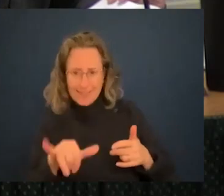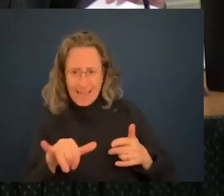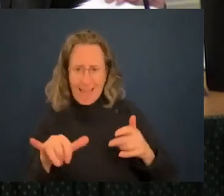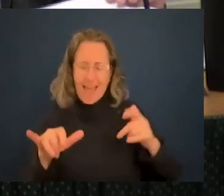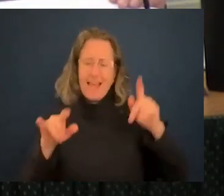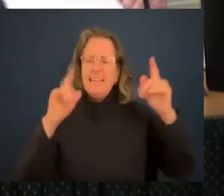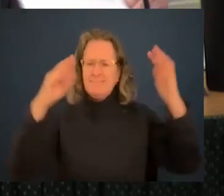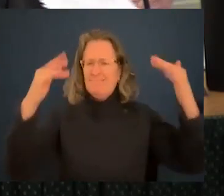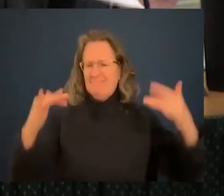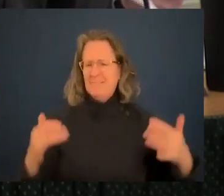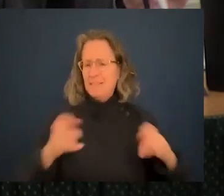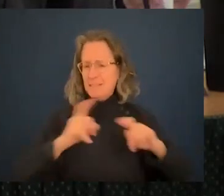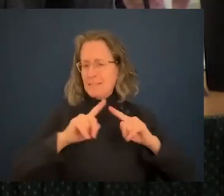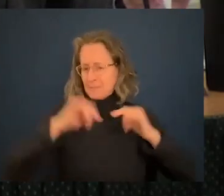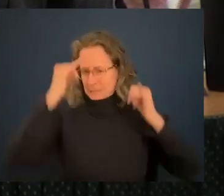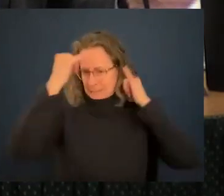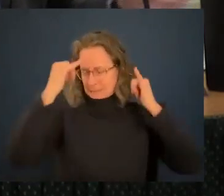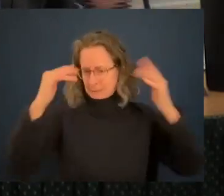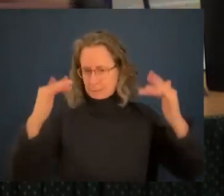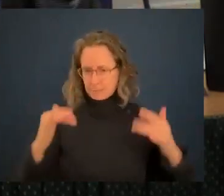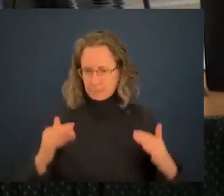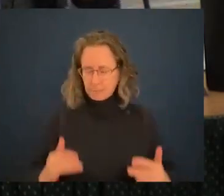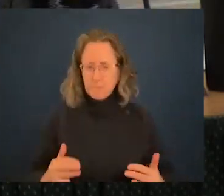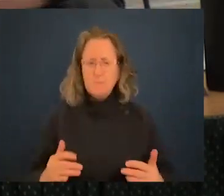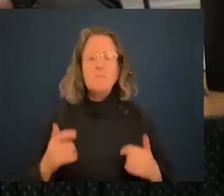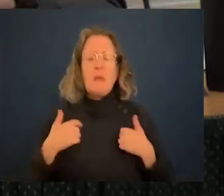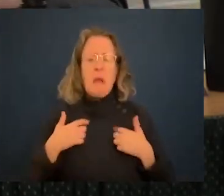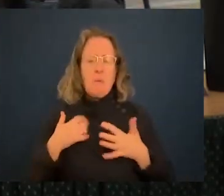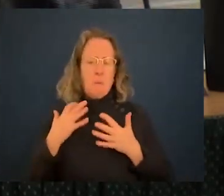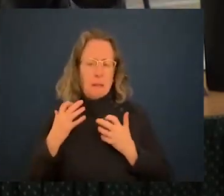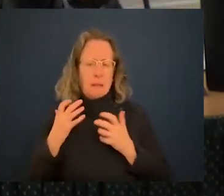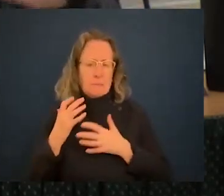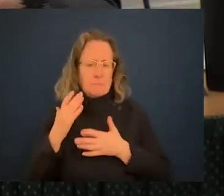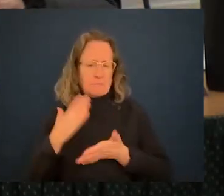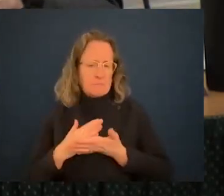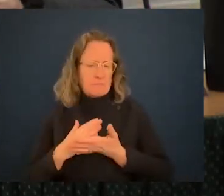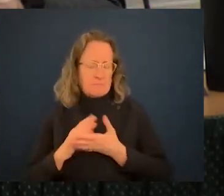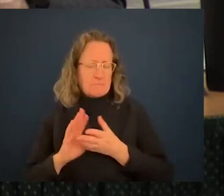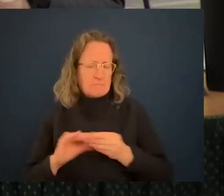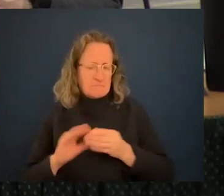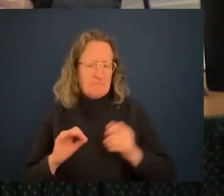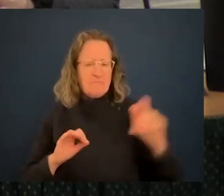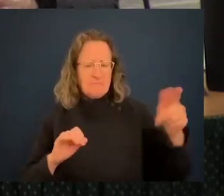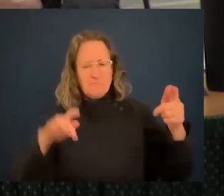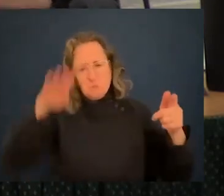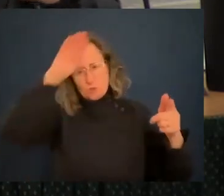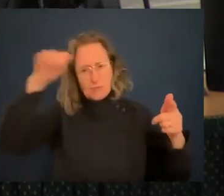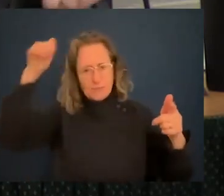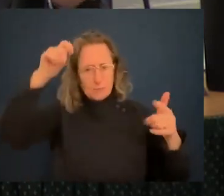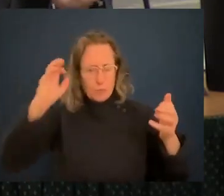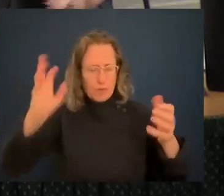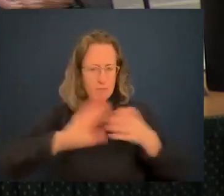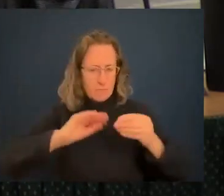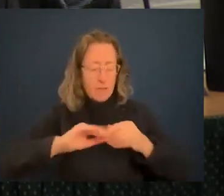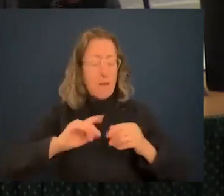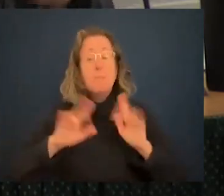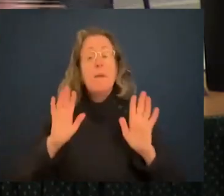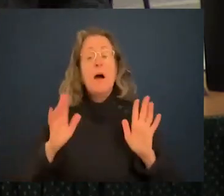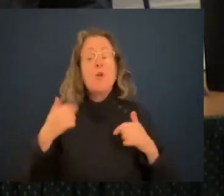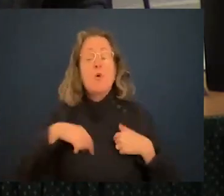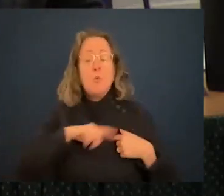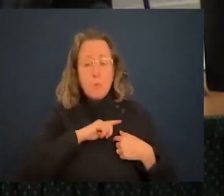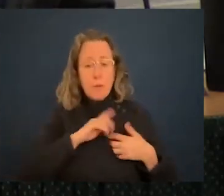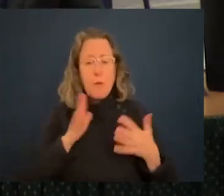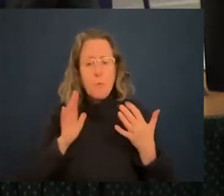any um further explanation on that but basically we're looking for uh an underlying assumption around